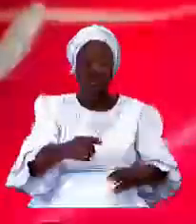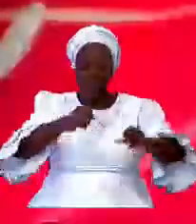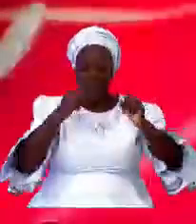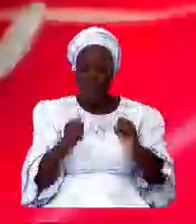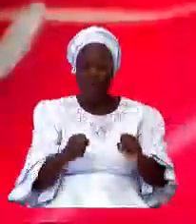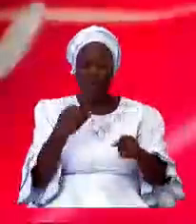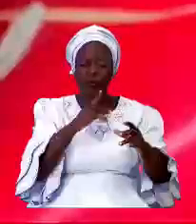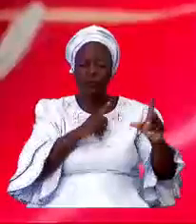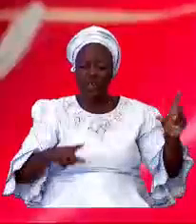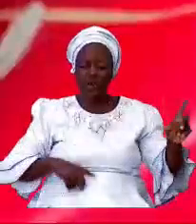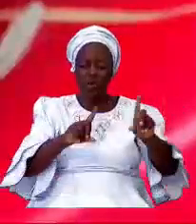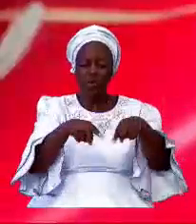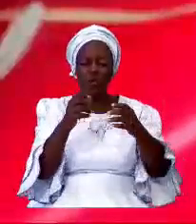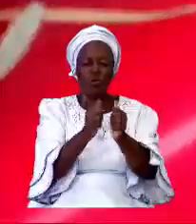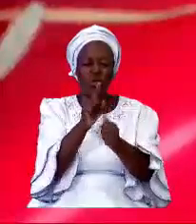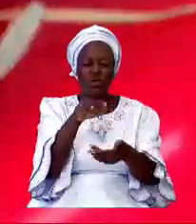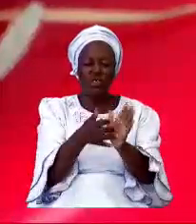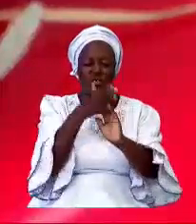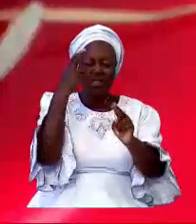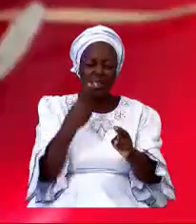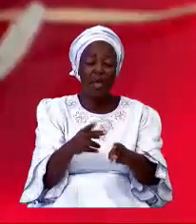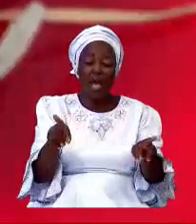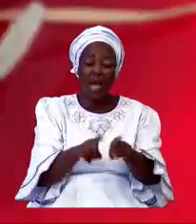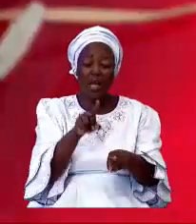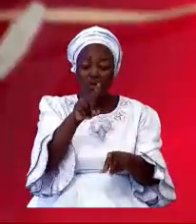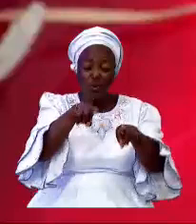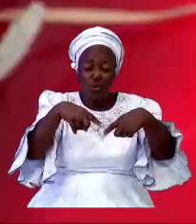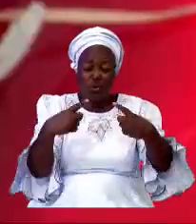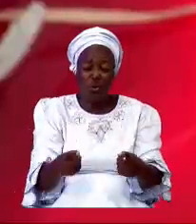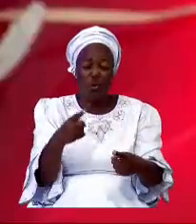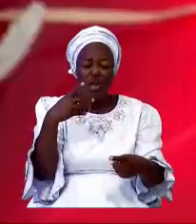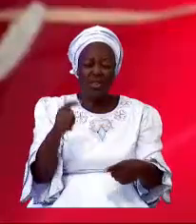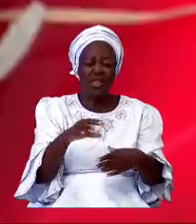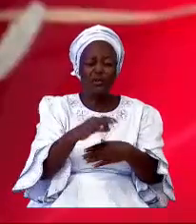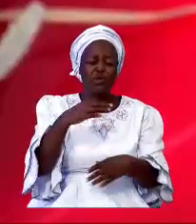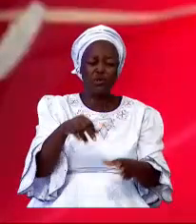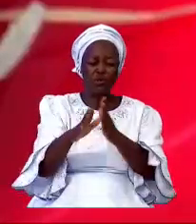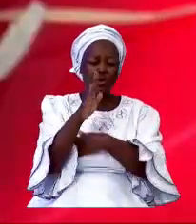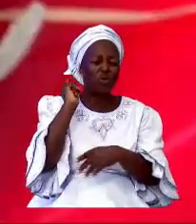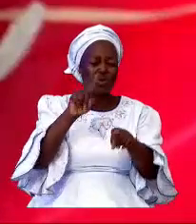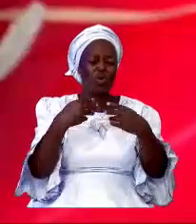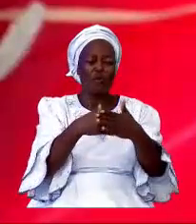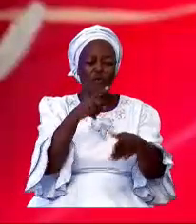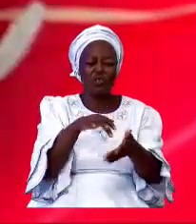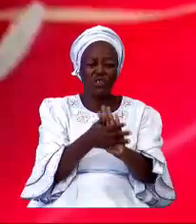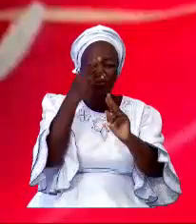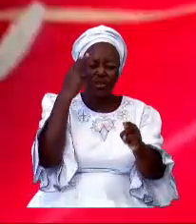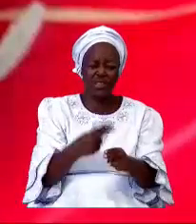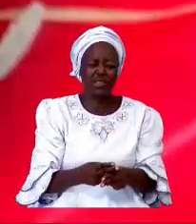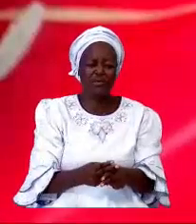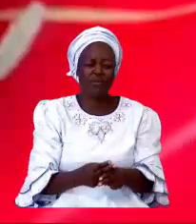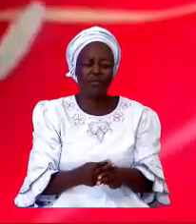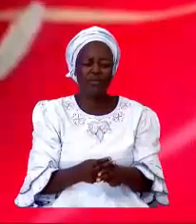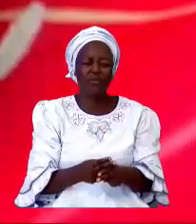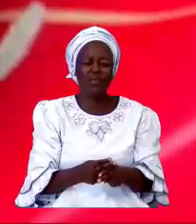you. The power of the Lord go with you. As you go, the